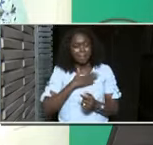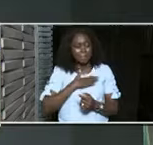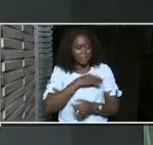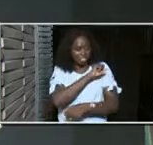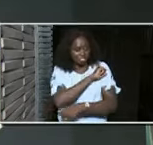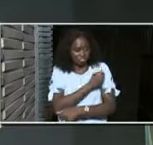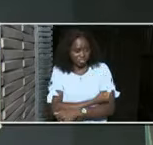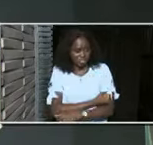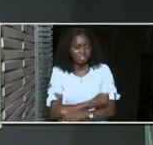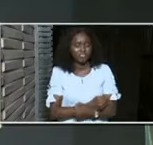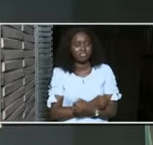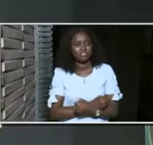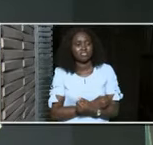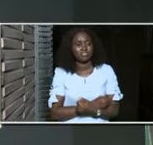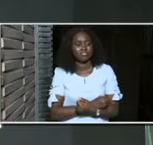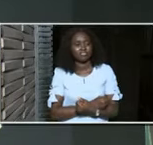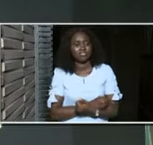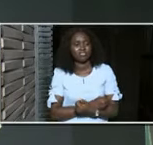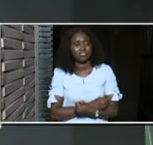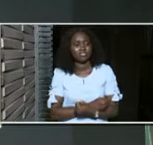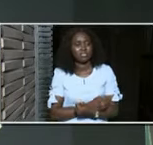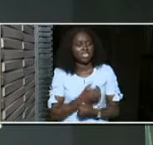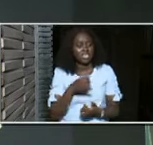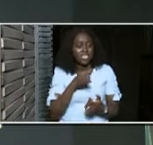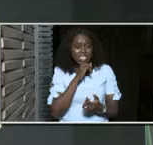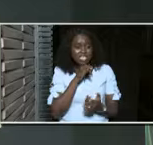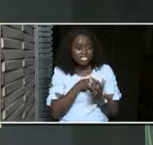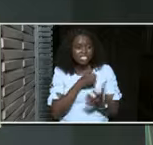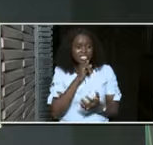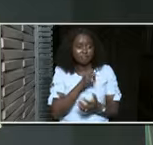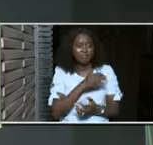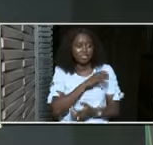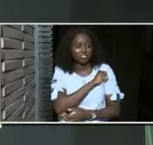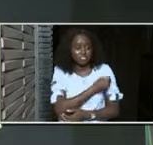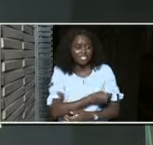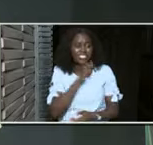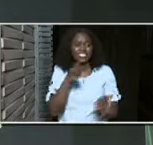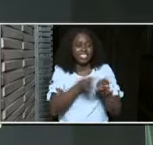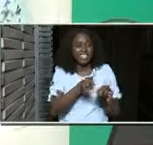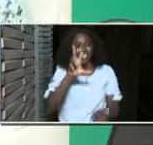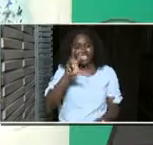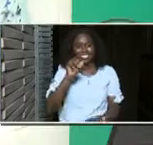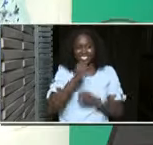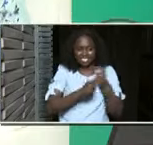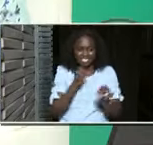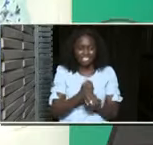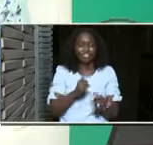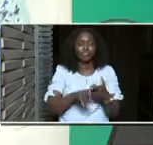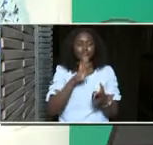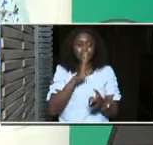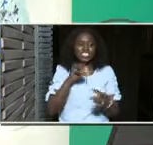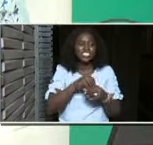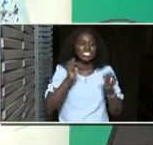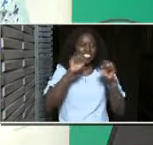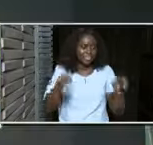strength is the 30 years she mentioned. Which in is? Fact, it's my strength is the 30 years to ah, be so in the experience. System, okay.